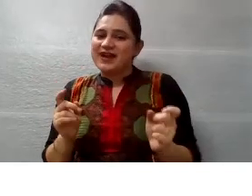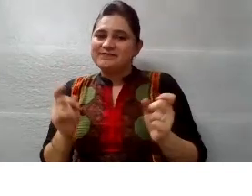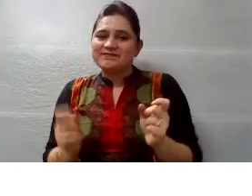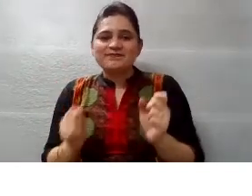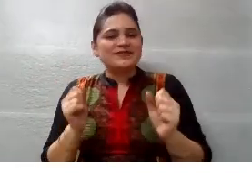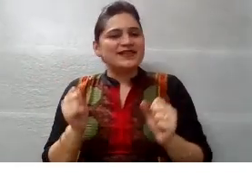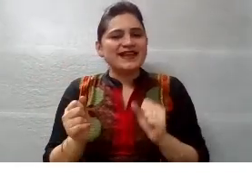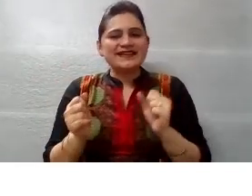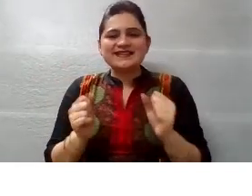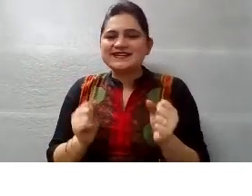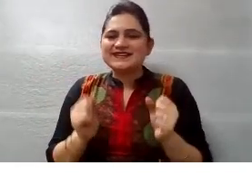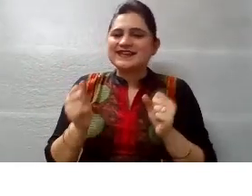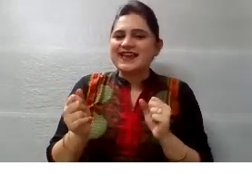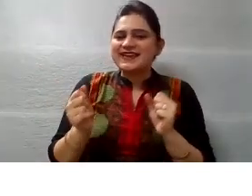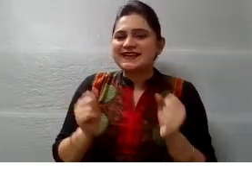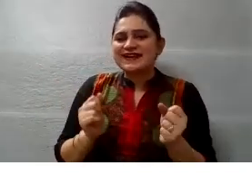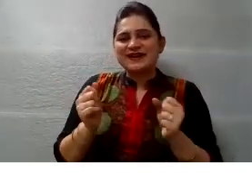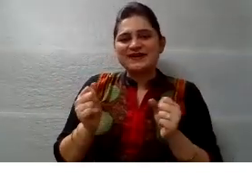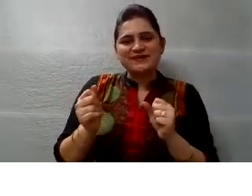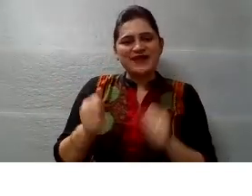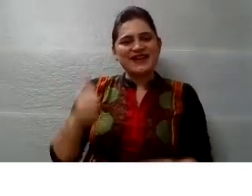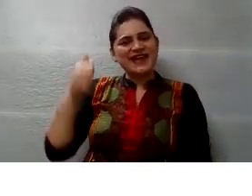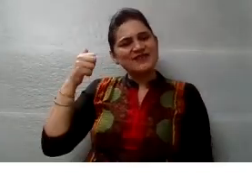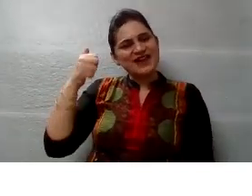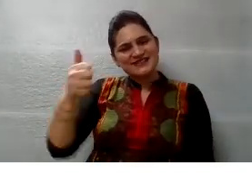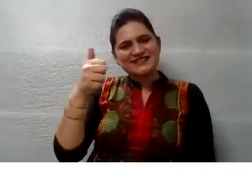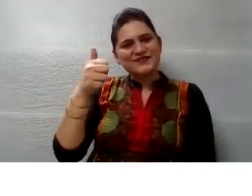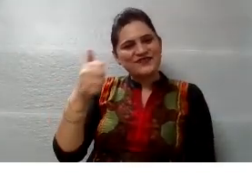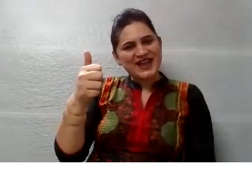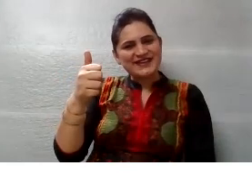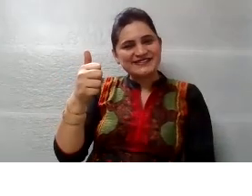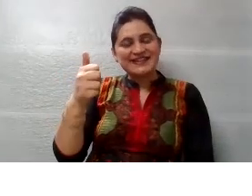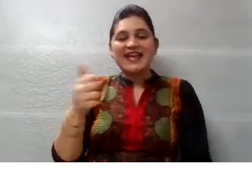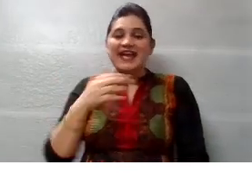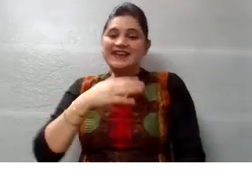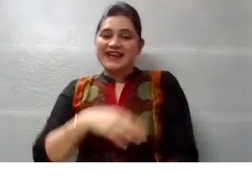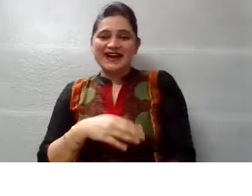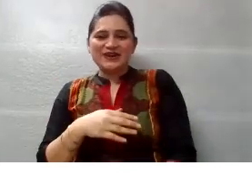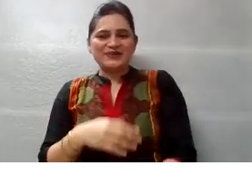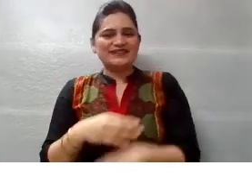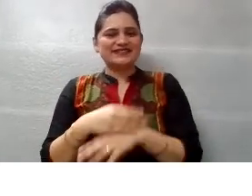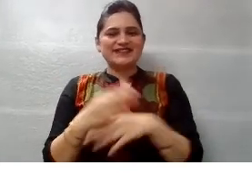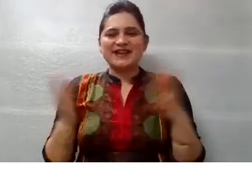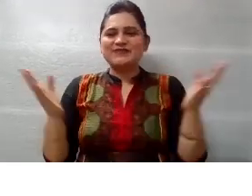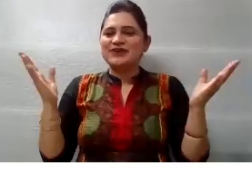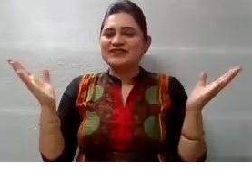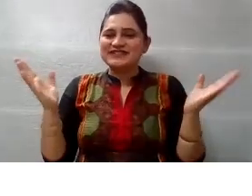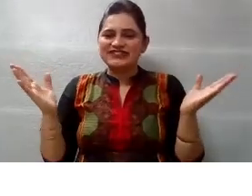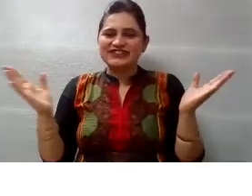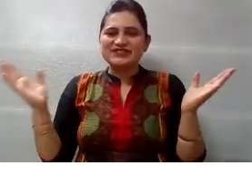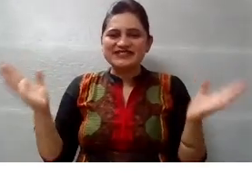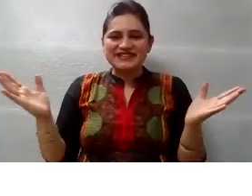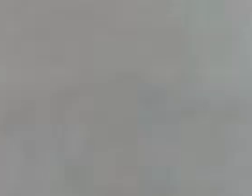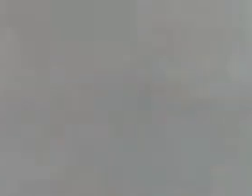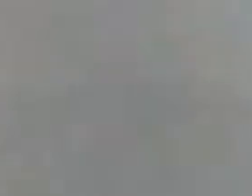Jump like a kangaroo. And have lots of fun. And now it's time for